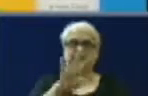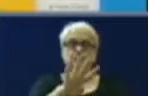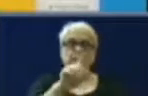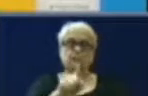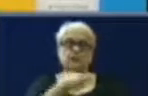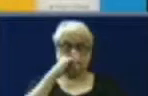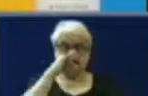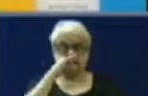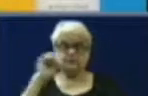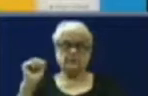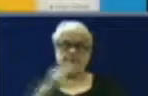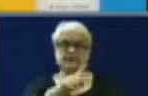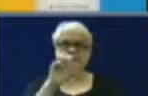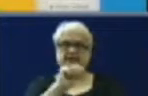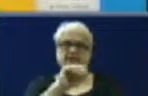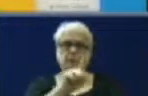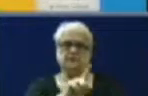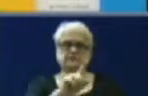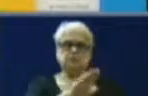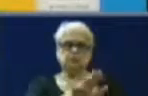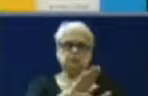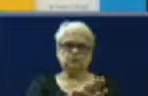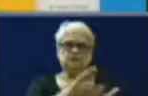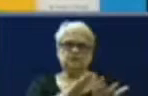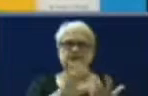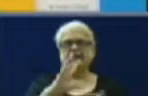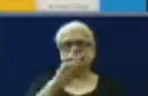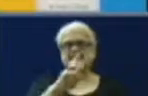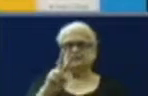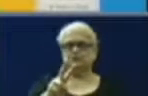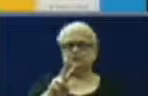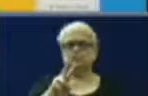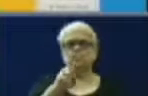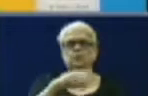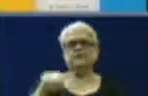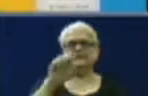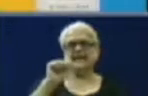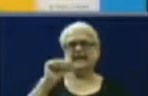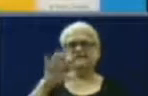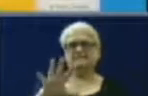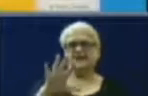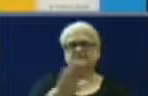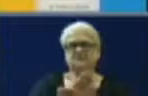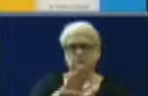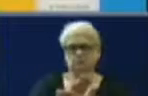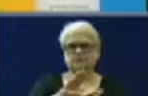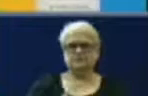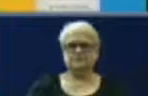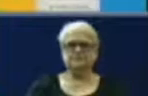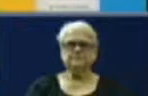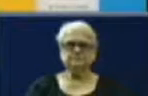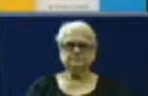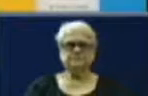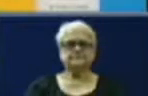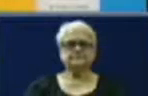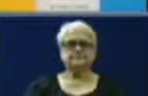kids went back to our A1 schools, and 62 went to the A5 schools.